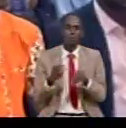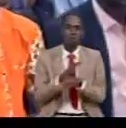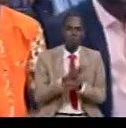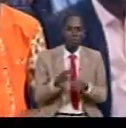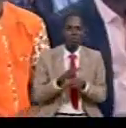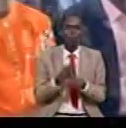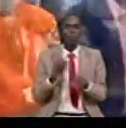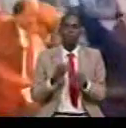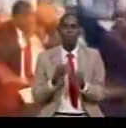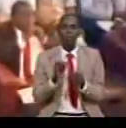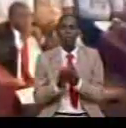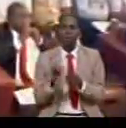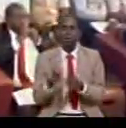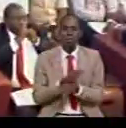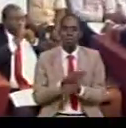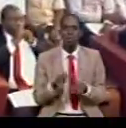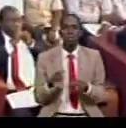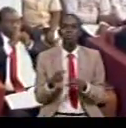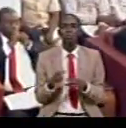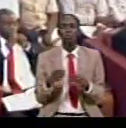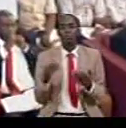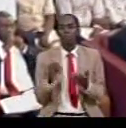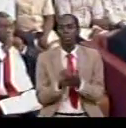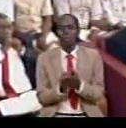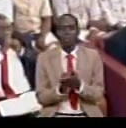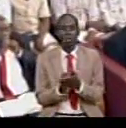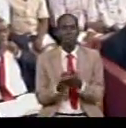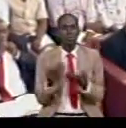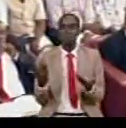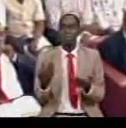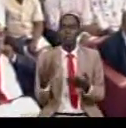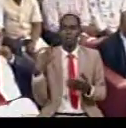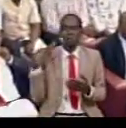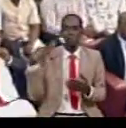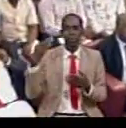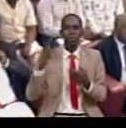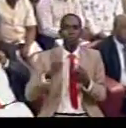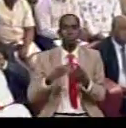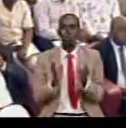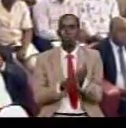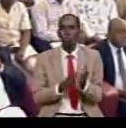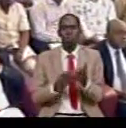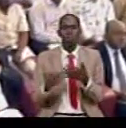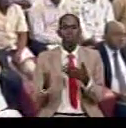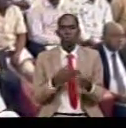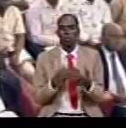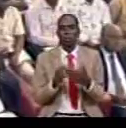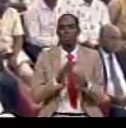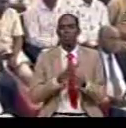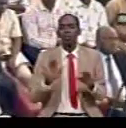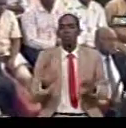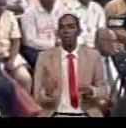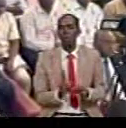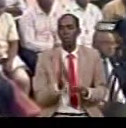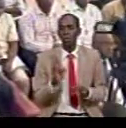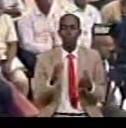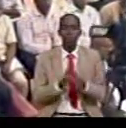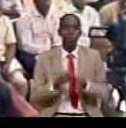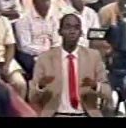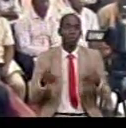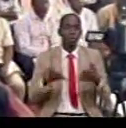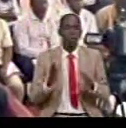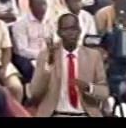courtship, in that admission you got into school or whatever, you are just saying, never. The devil will not get me down, because his purpose